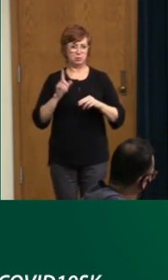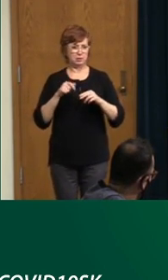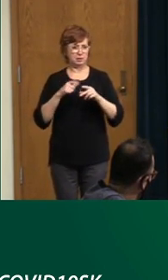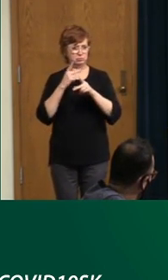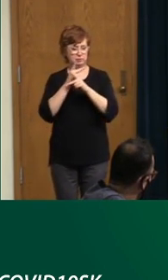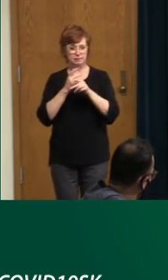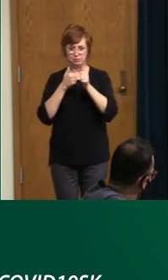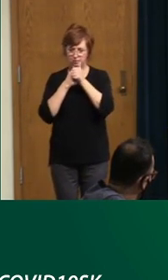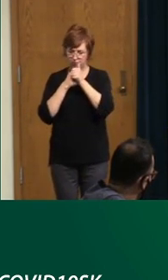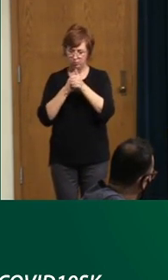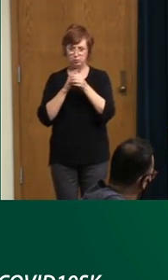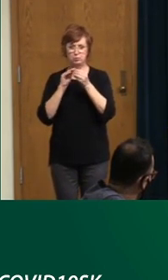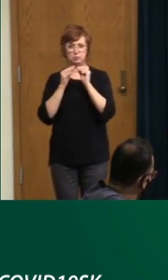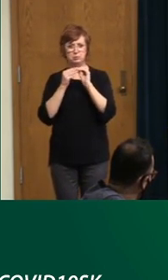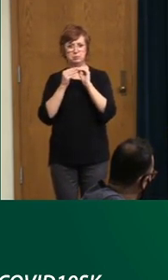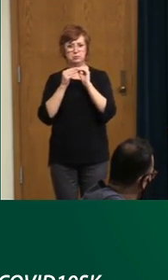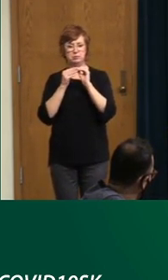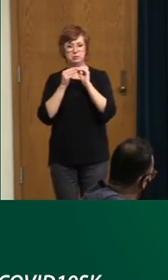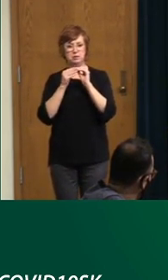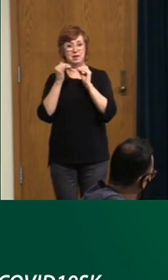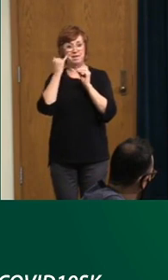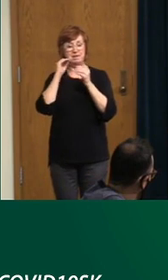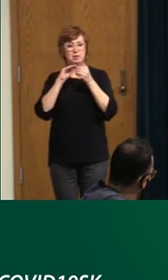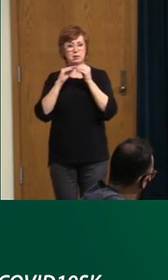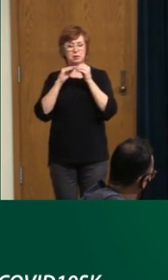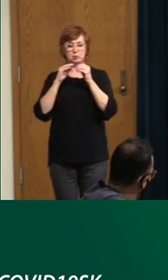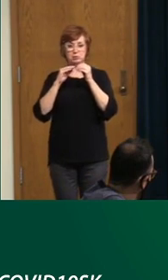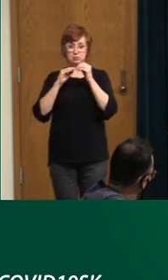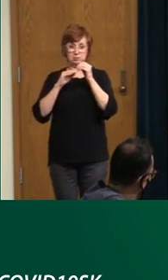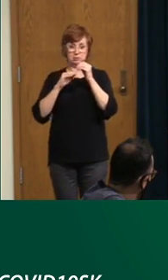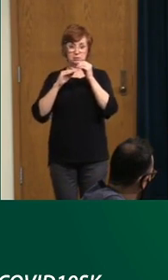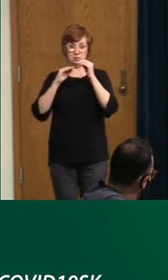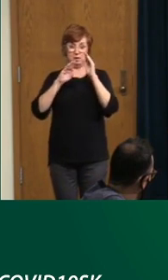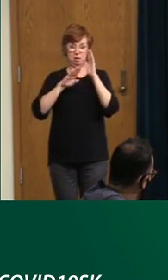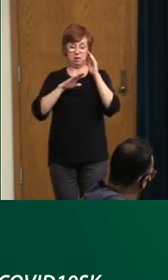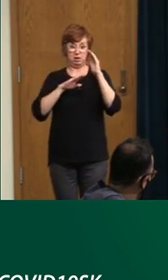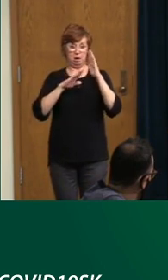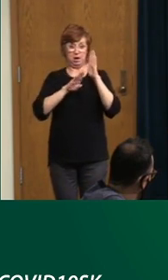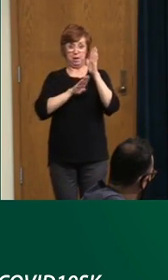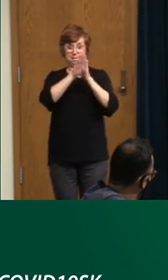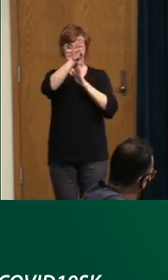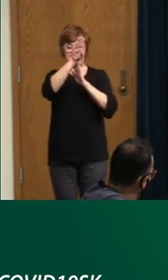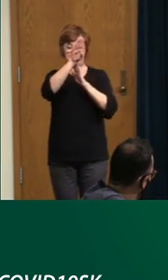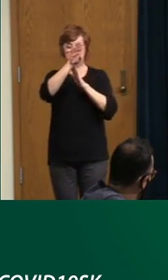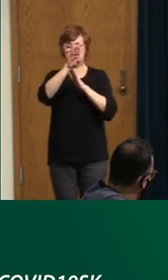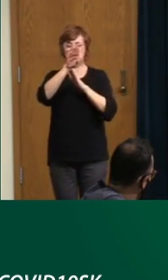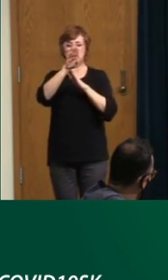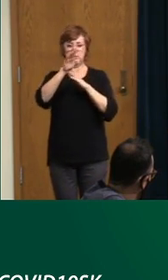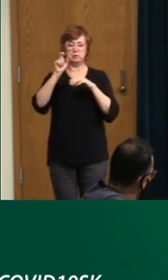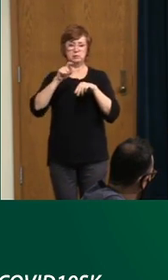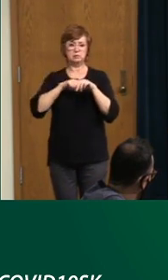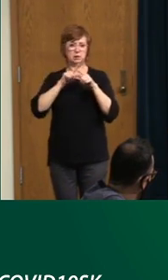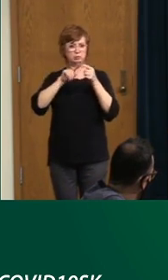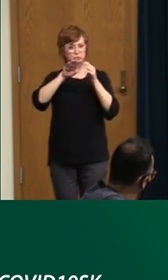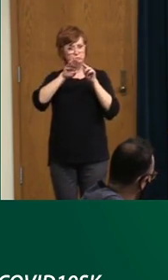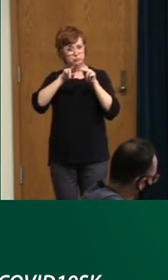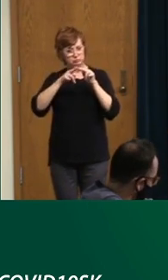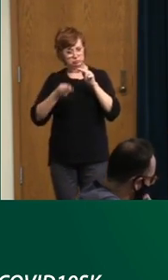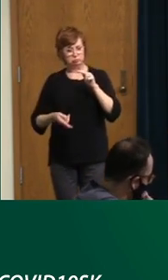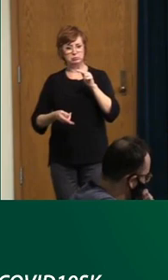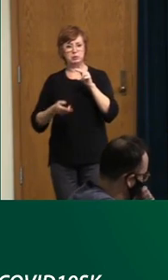remain high, but if we do our part, the numbers will start to turn, and we can look at options at that point in time.